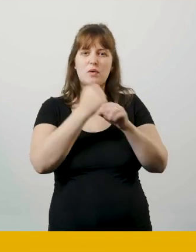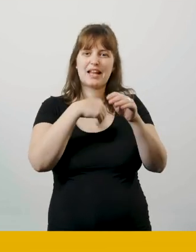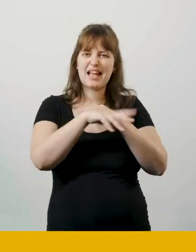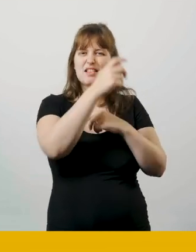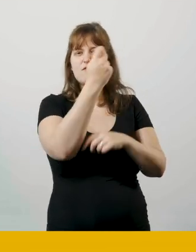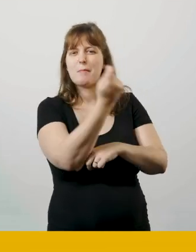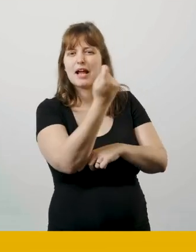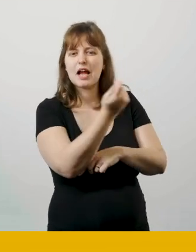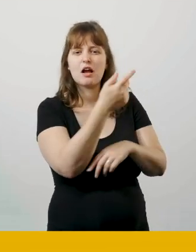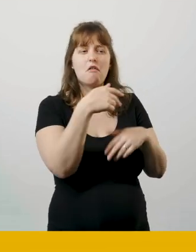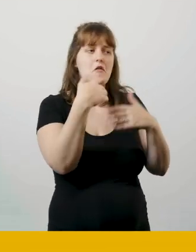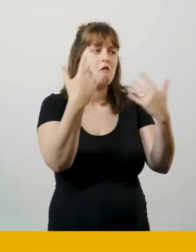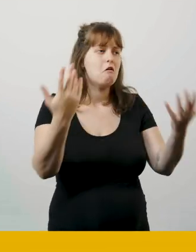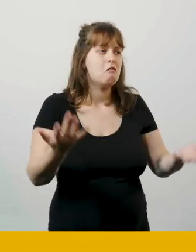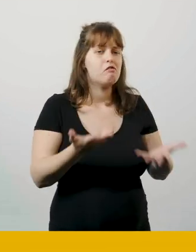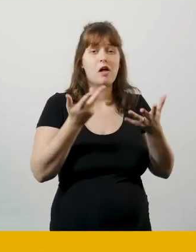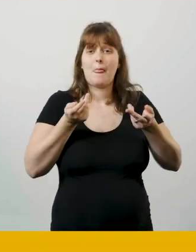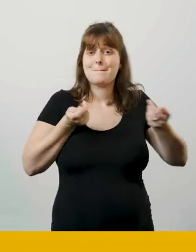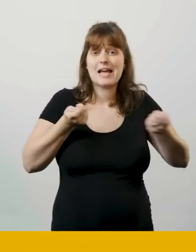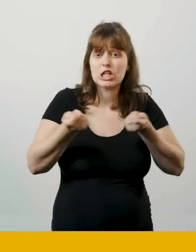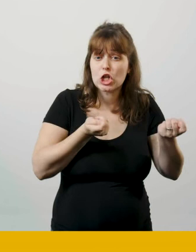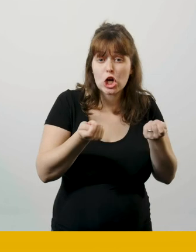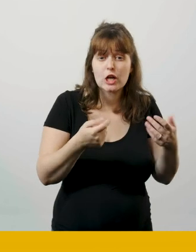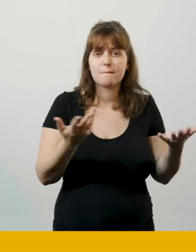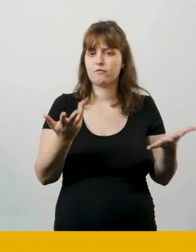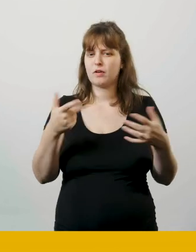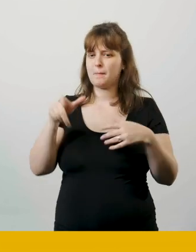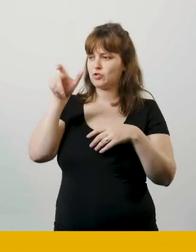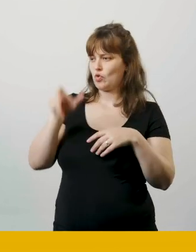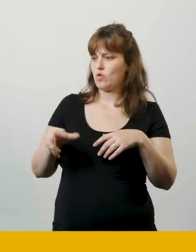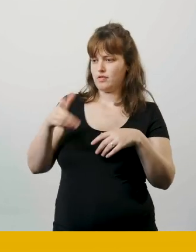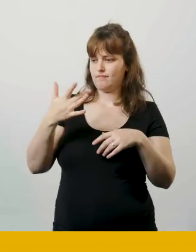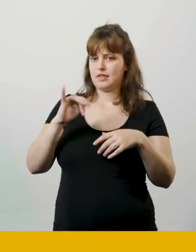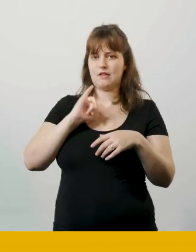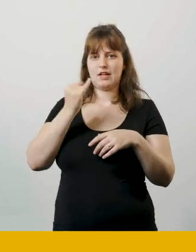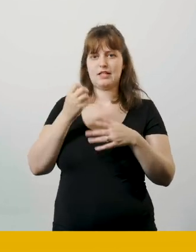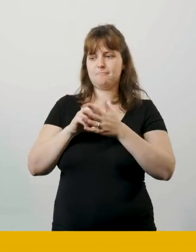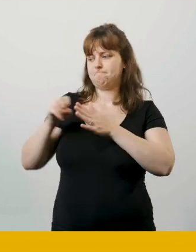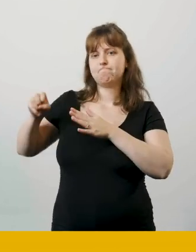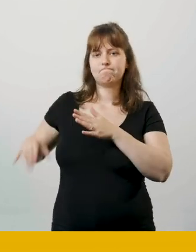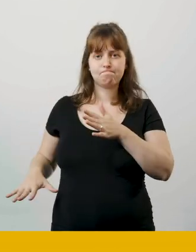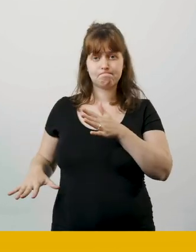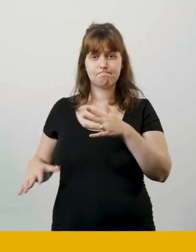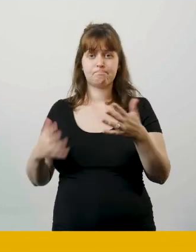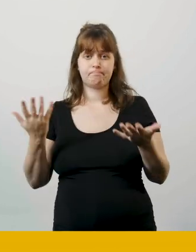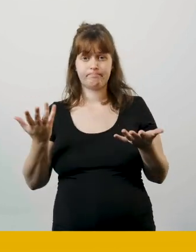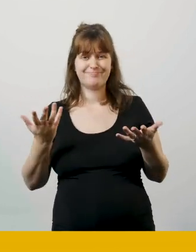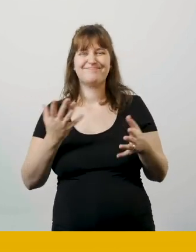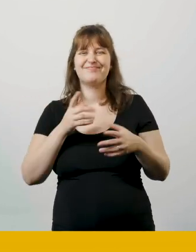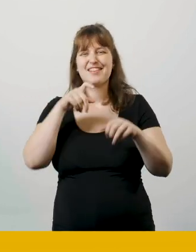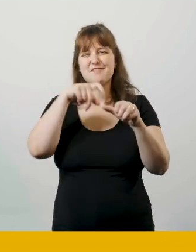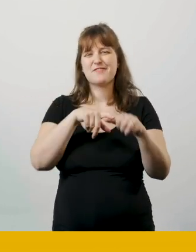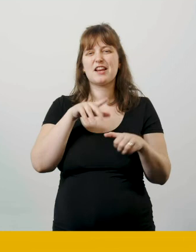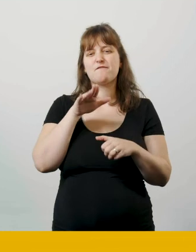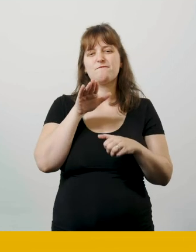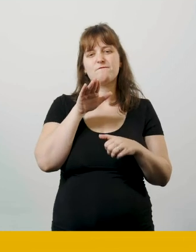factory? Are you the manager? Are you the person who is disposing of something? According to,